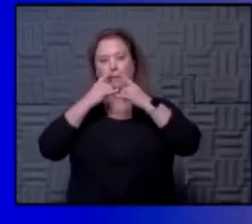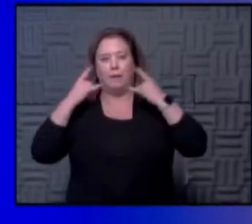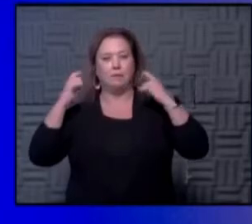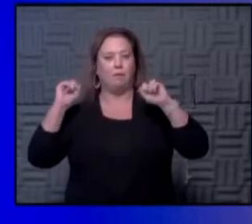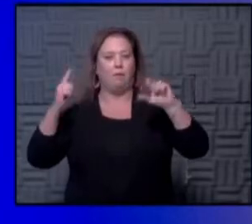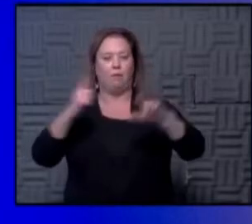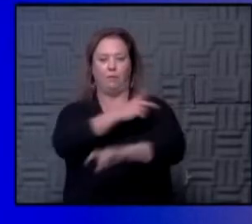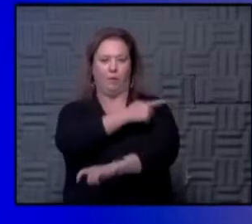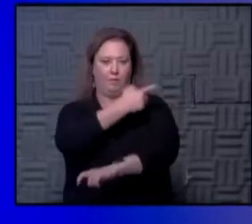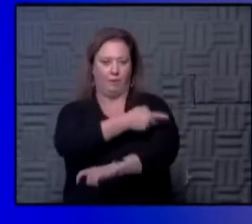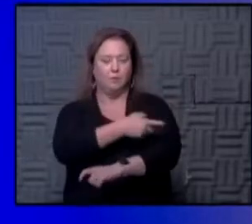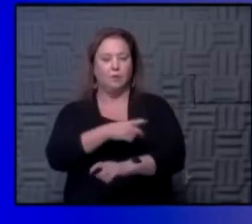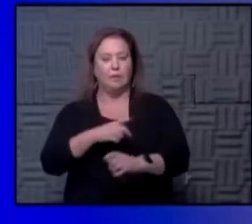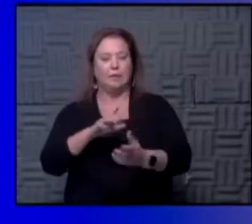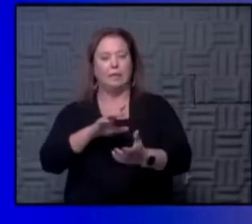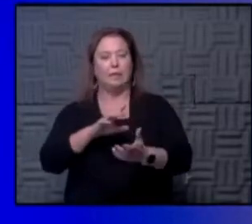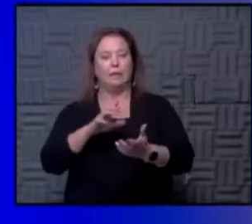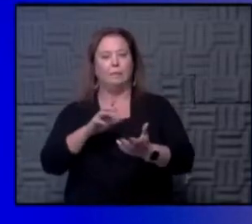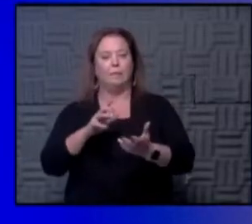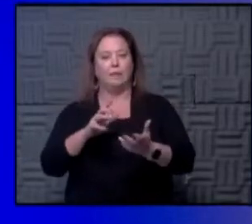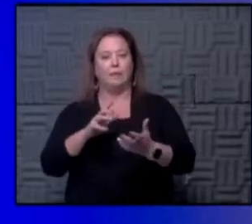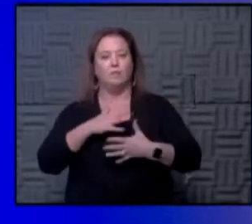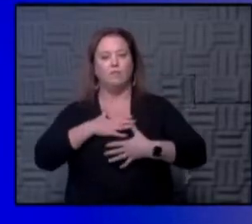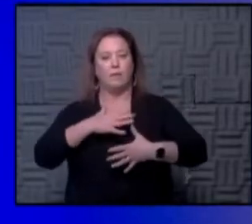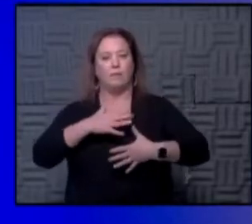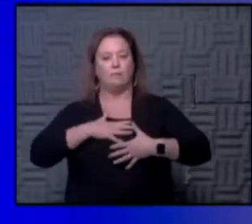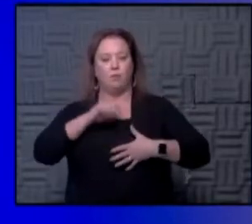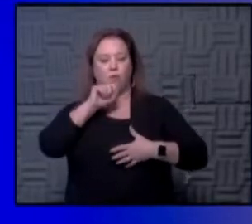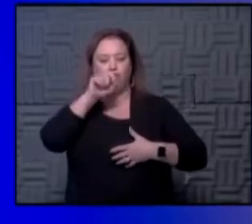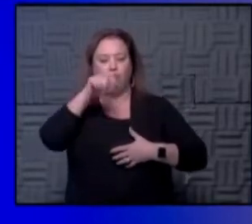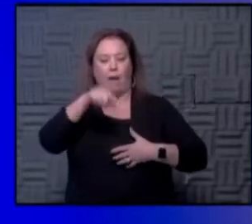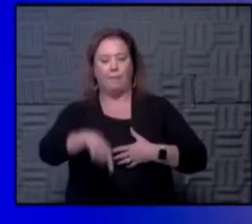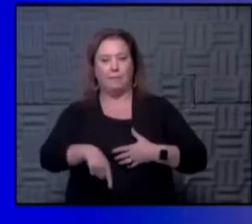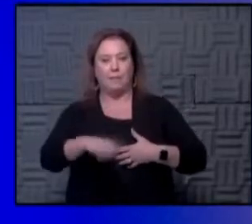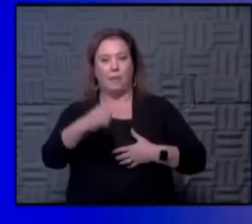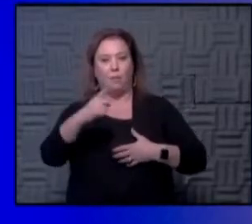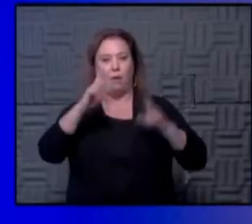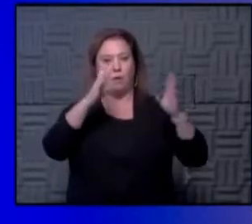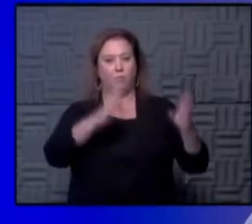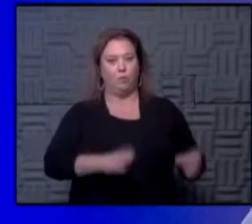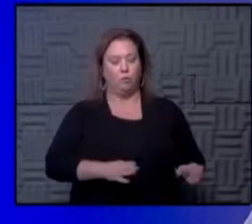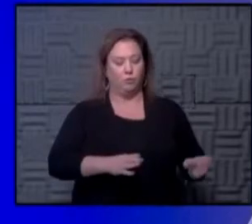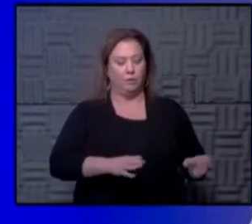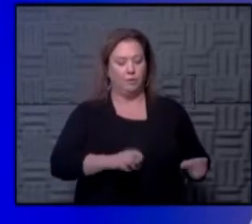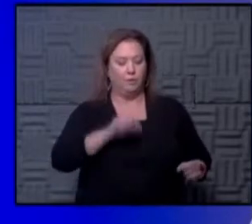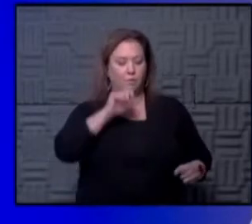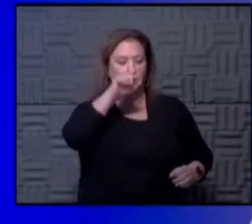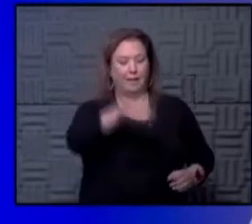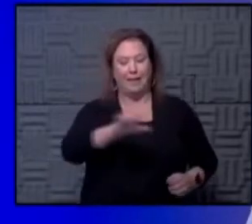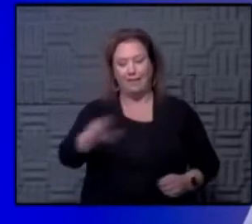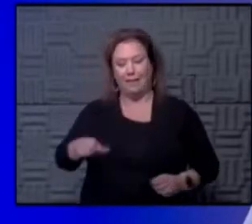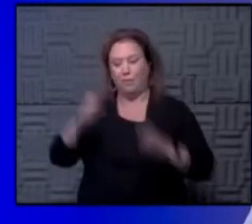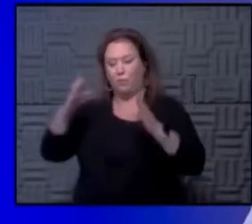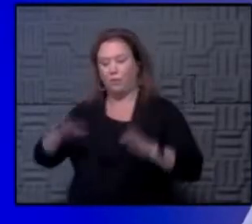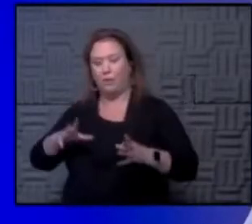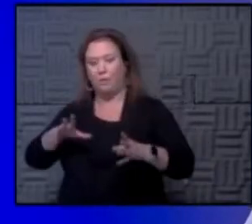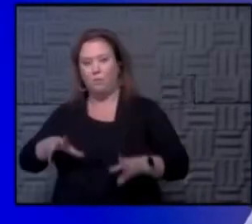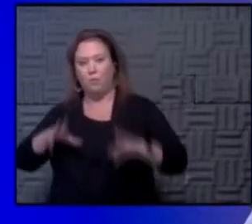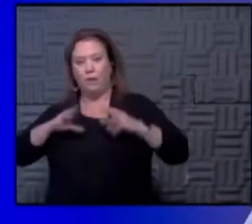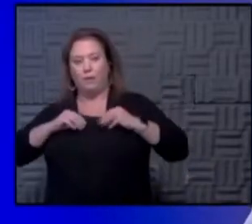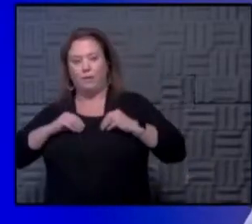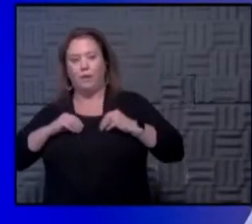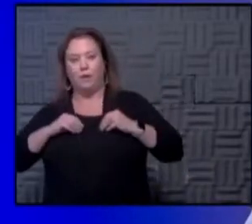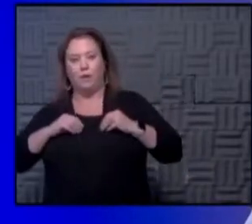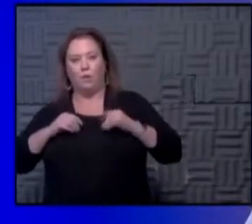our patients as well, but the amount of respiratory droplets that one person will breathe out and the other person could potentially breathe in. Again, we do